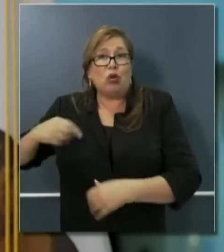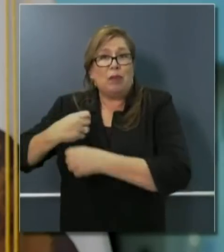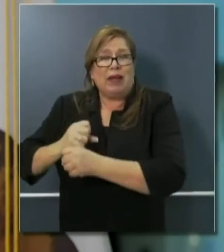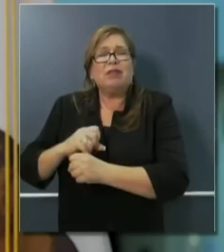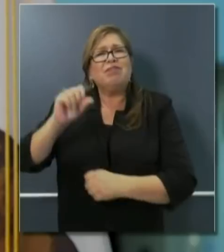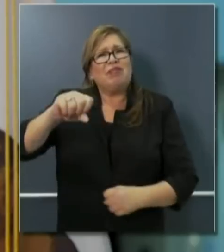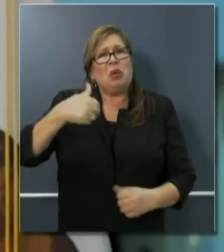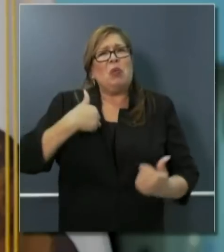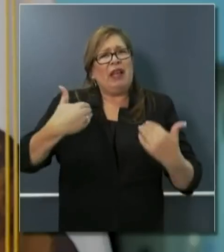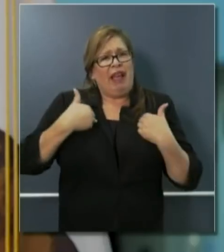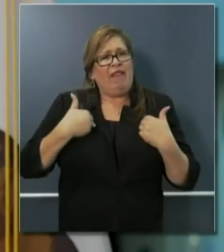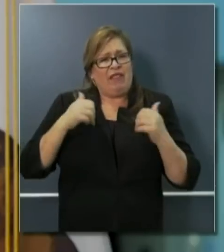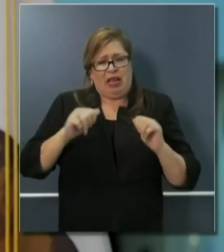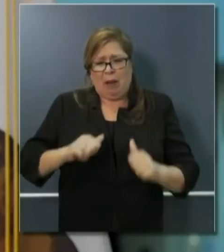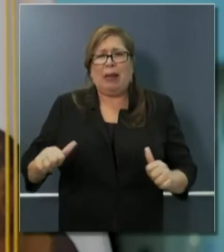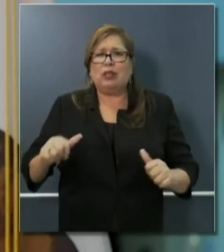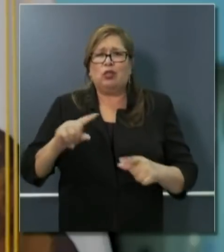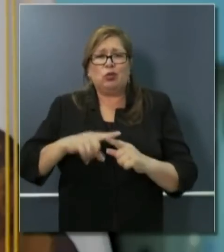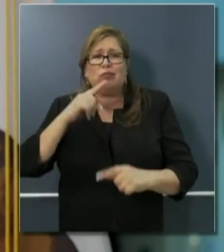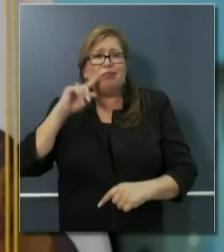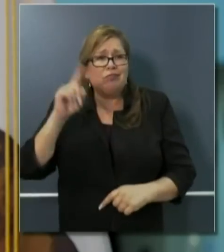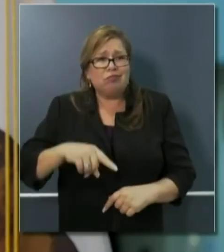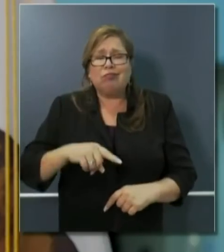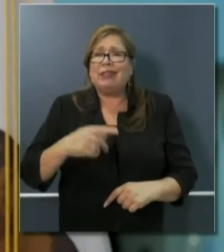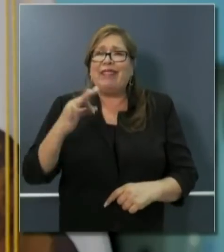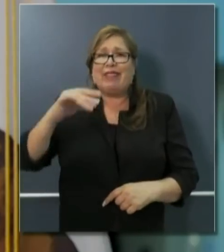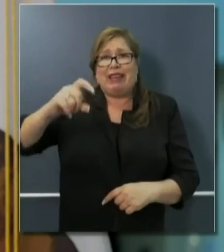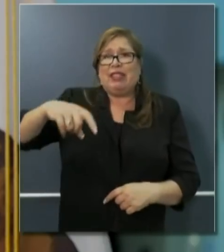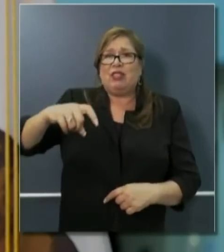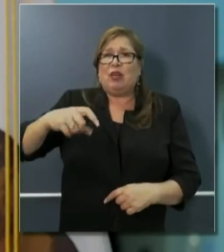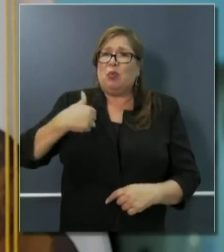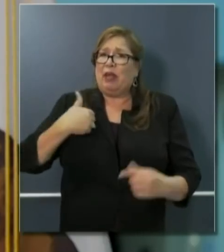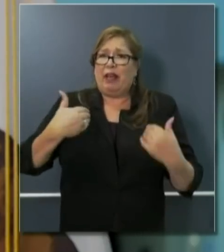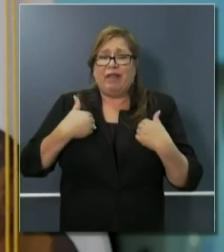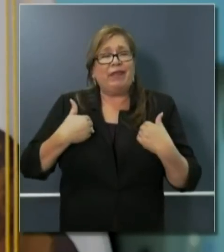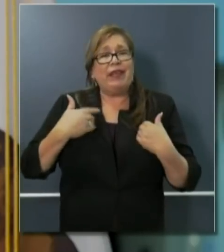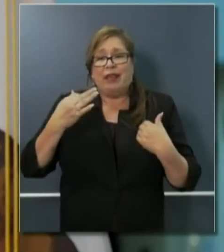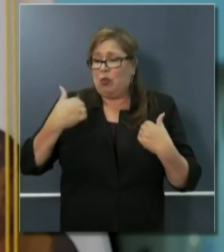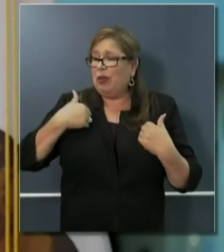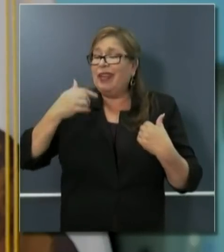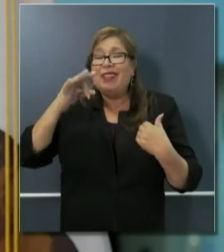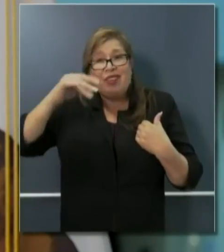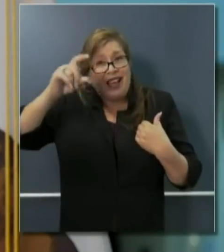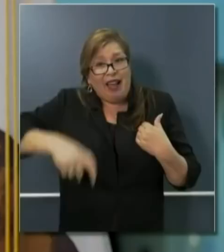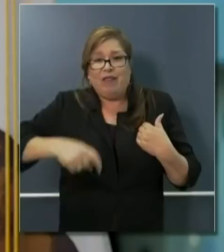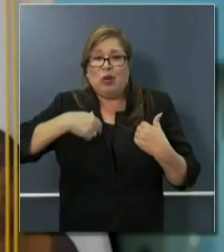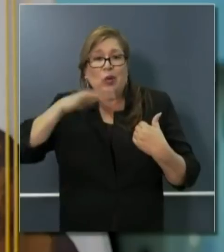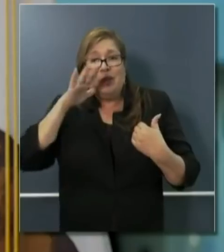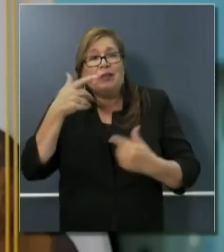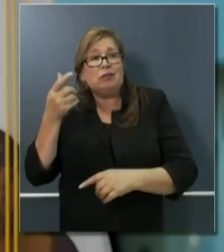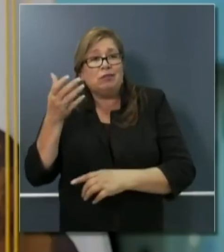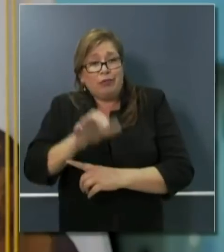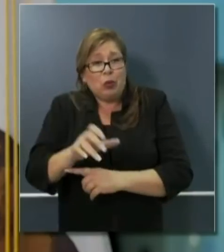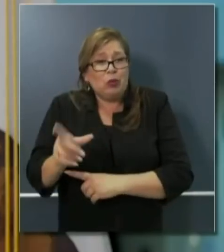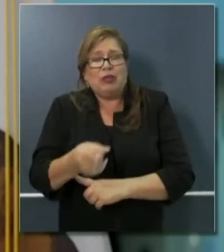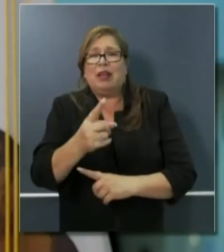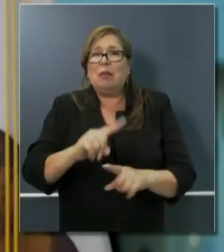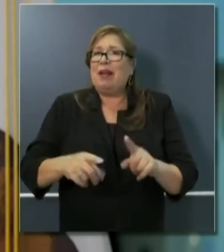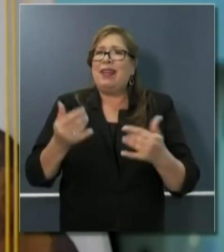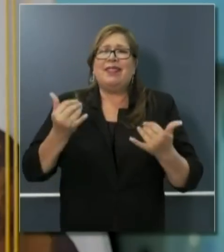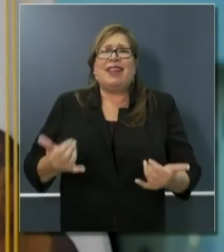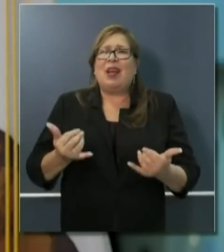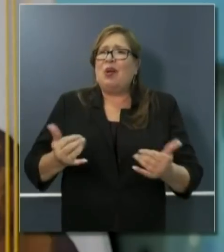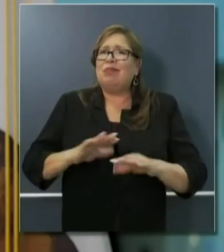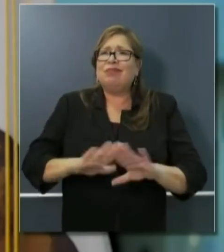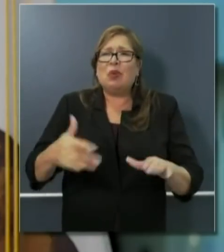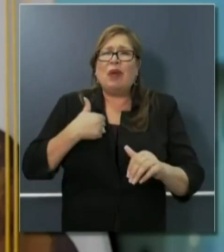to do things creatively, and to the extent necessary, we'll advance them. But right now, we're having incredibly